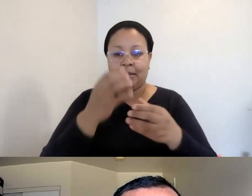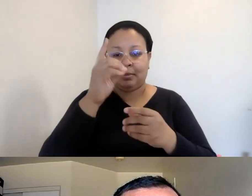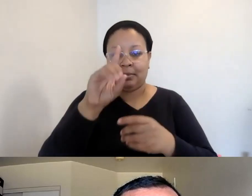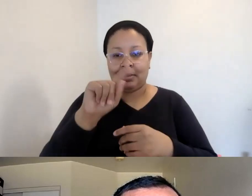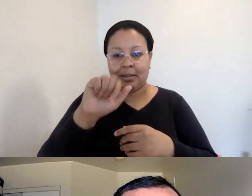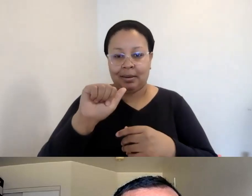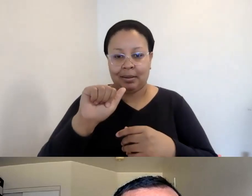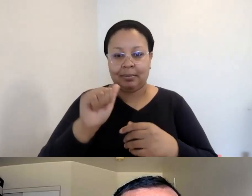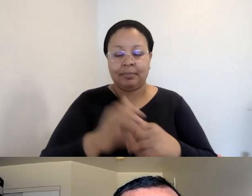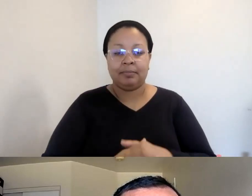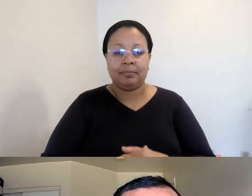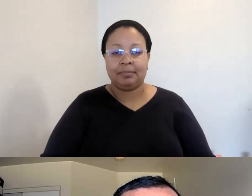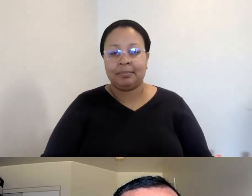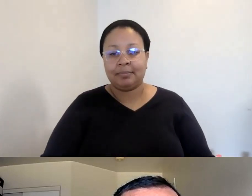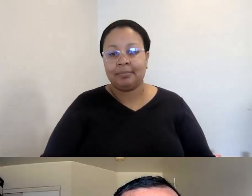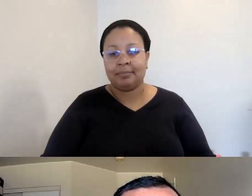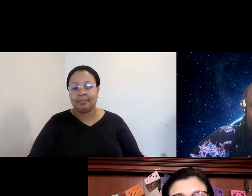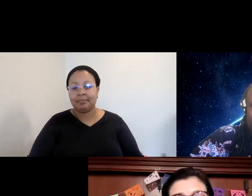for.